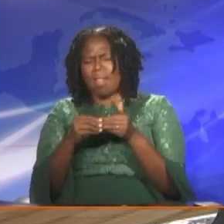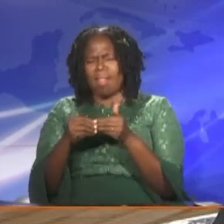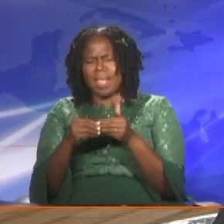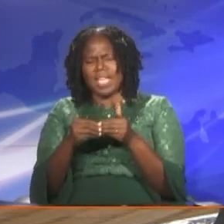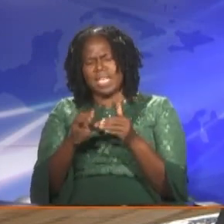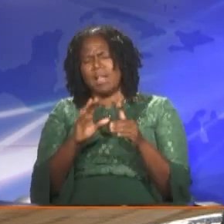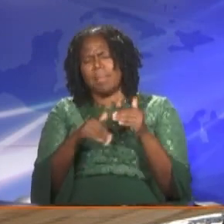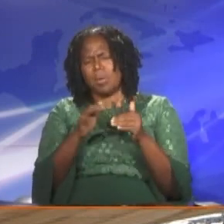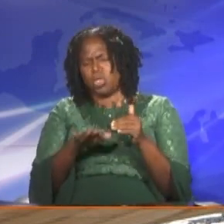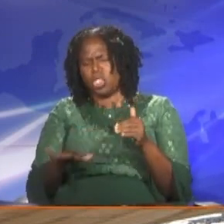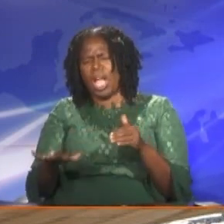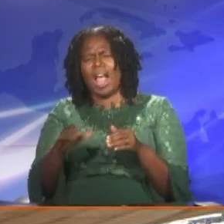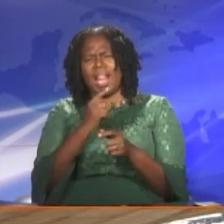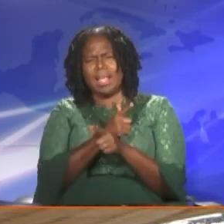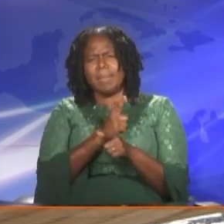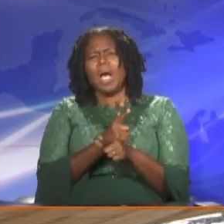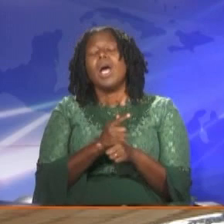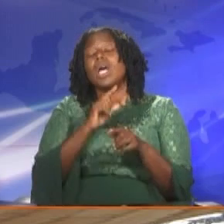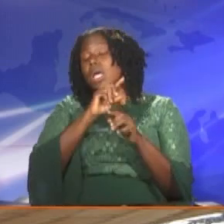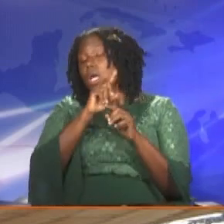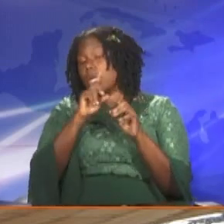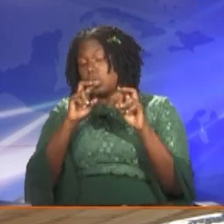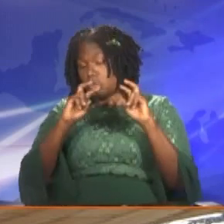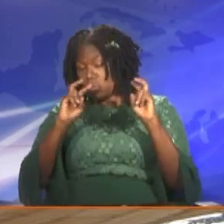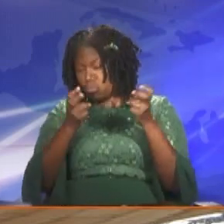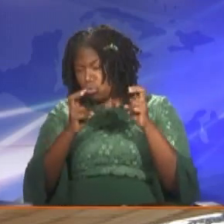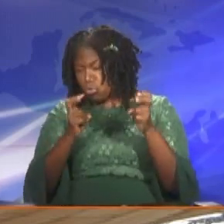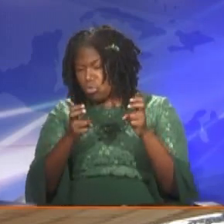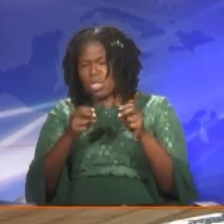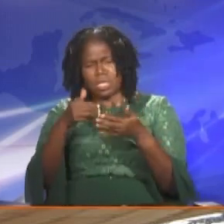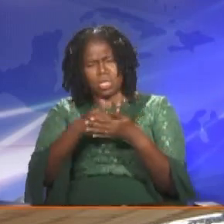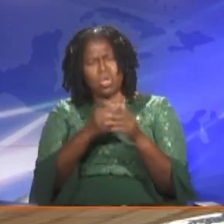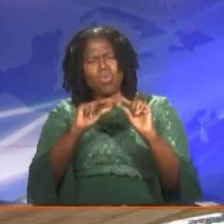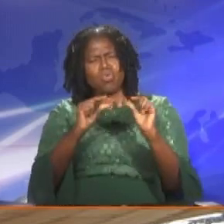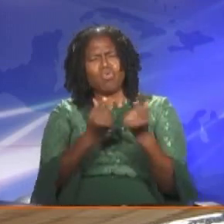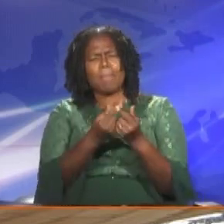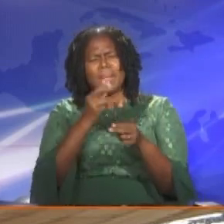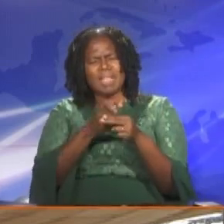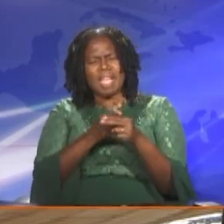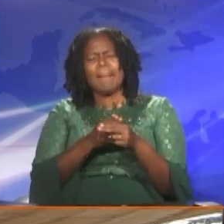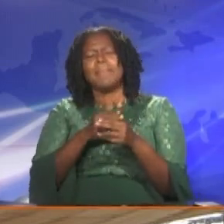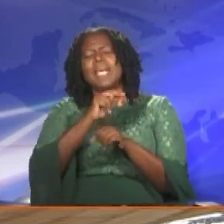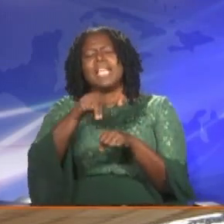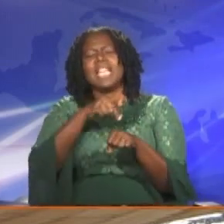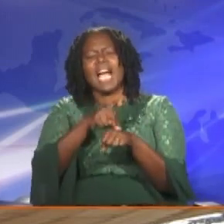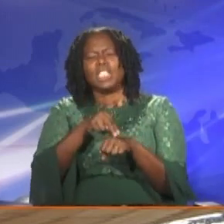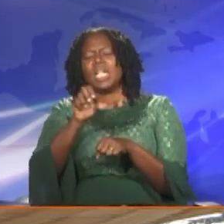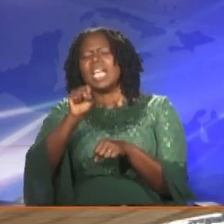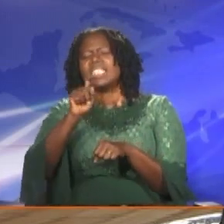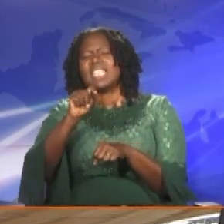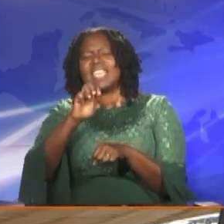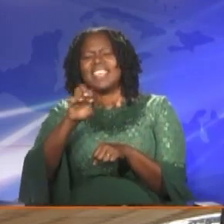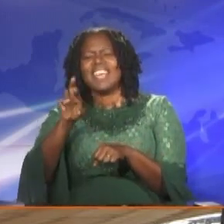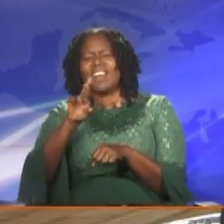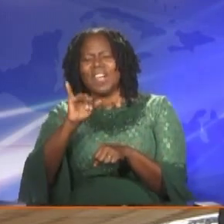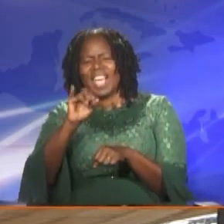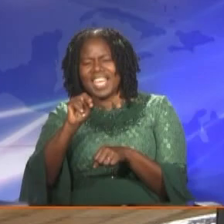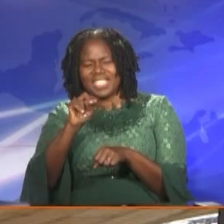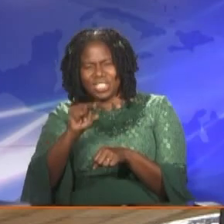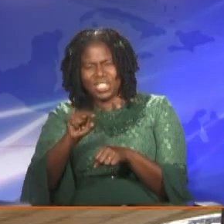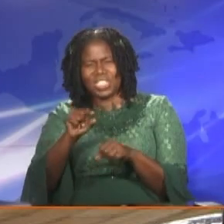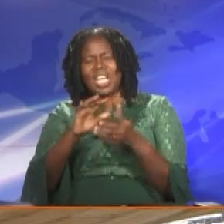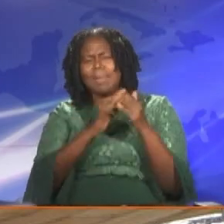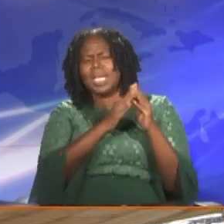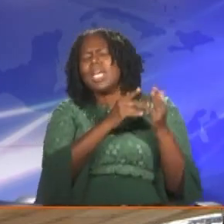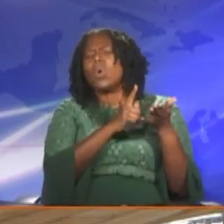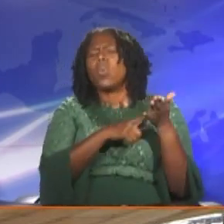National Steering Committee? Because that's a relatively new committee that was formed. So what is that, and what role do they have in protecting children against child